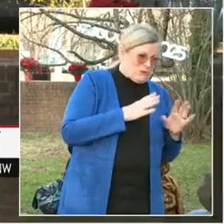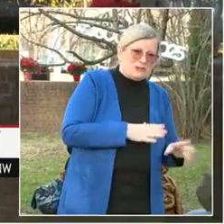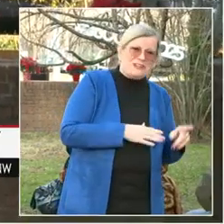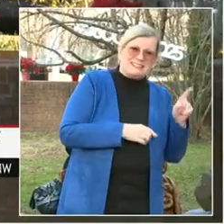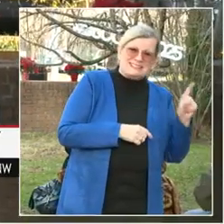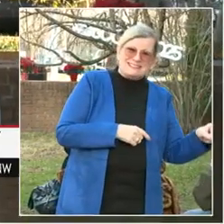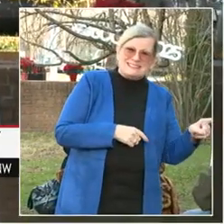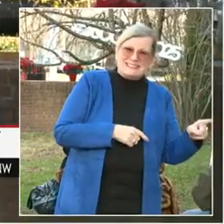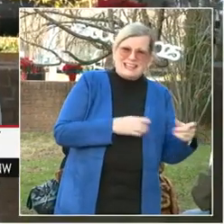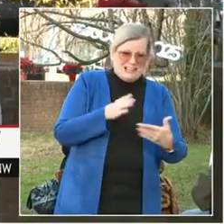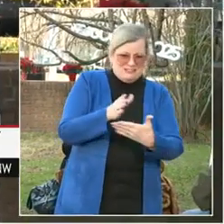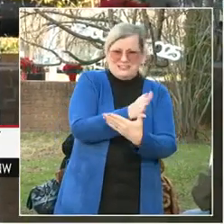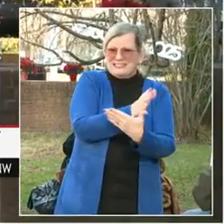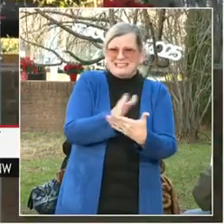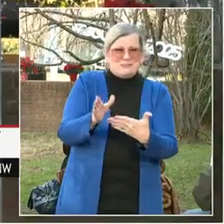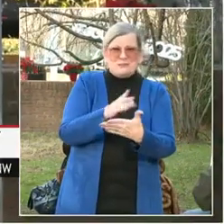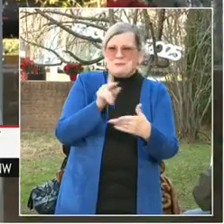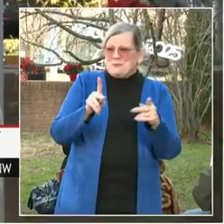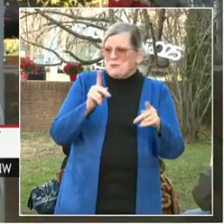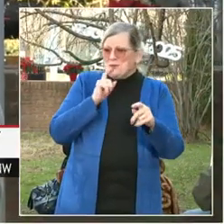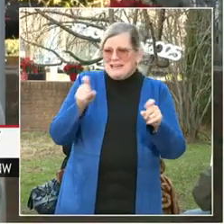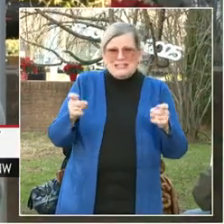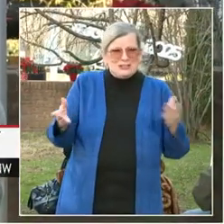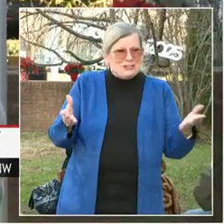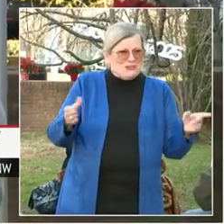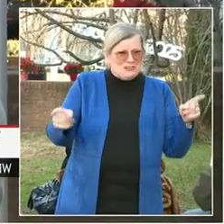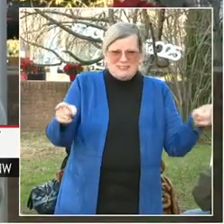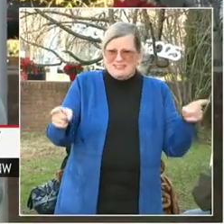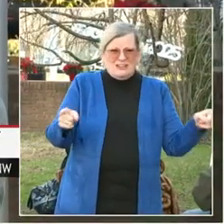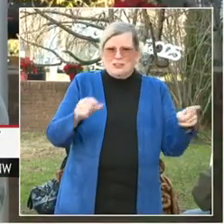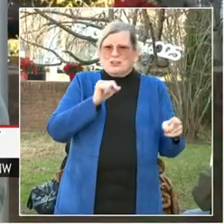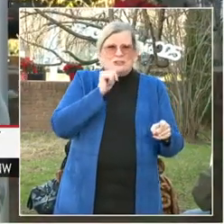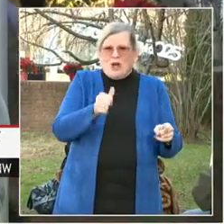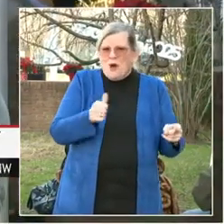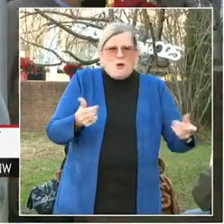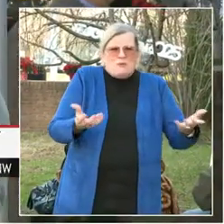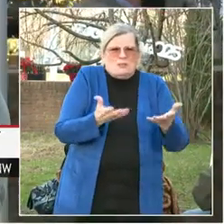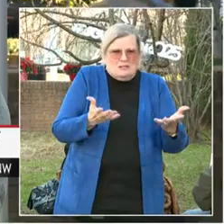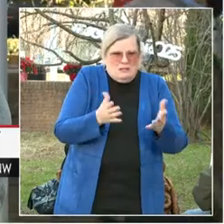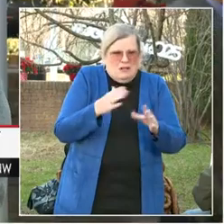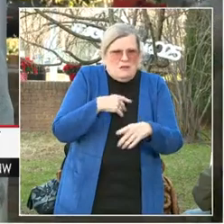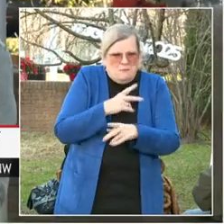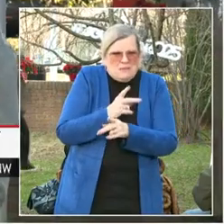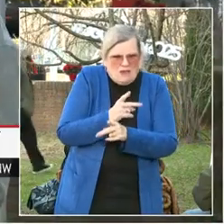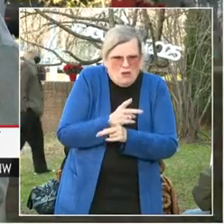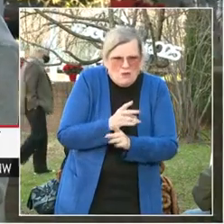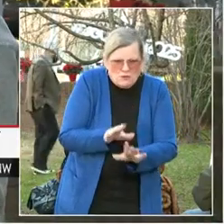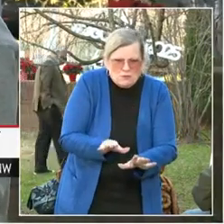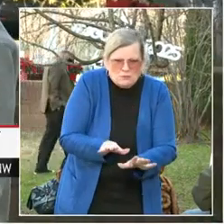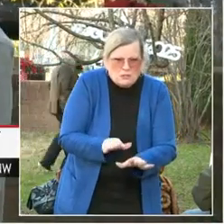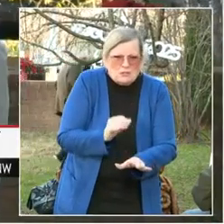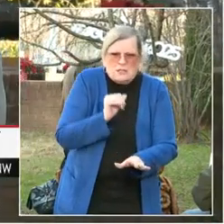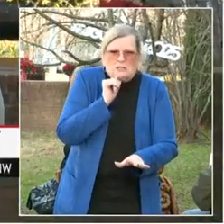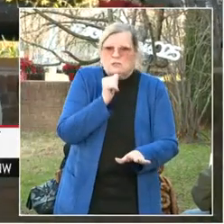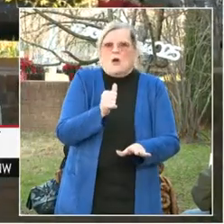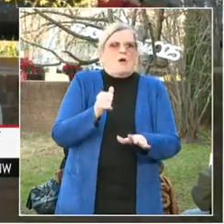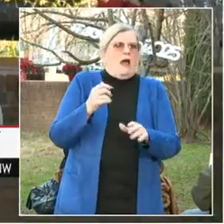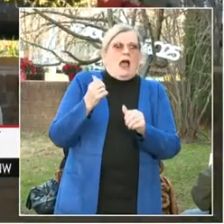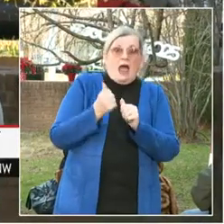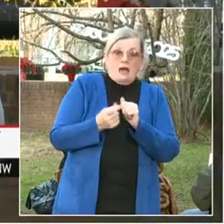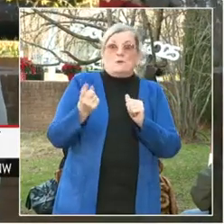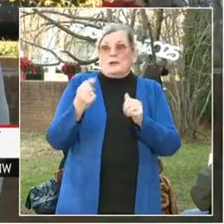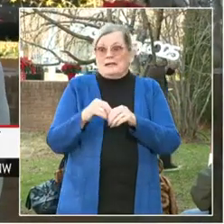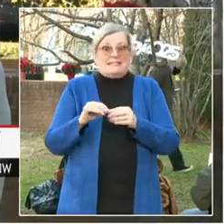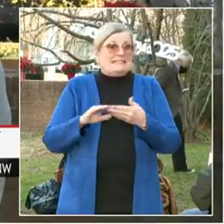among people who need services and among people who don't, I want us to be careful that we don't say that everybody that the city is supporting